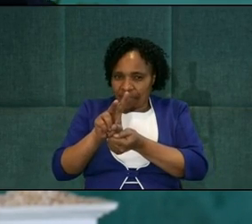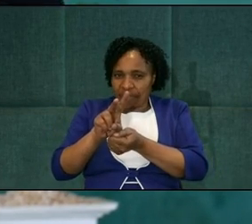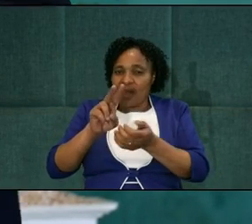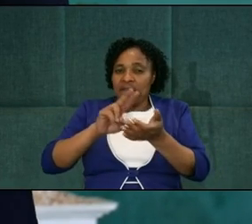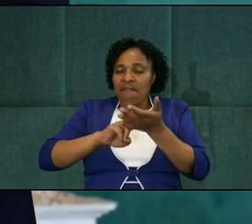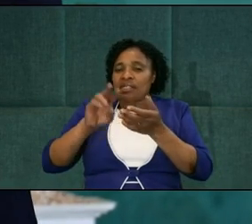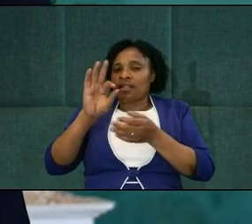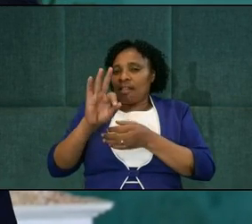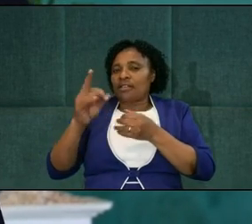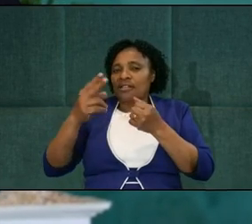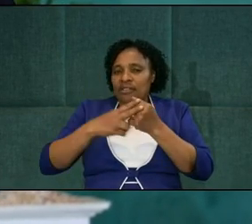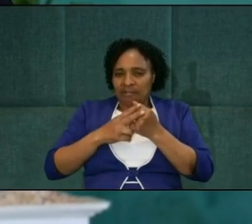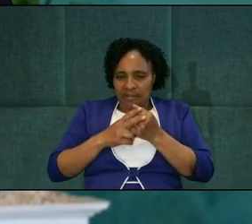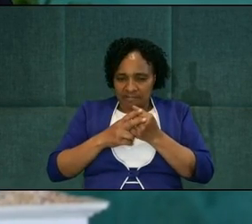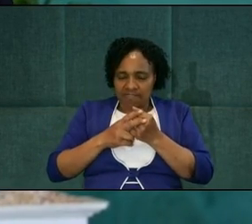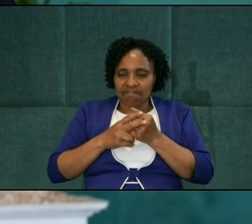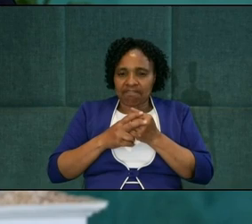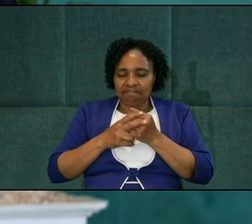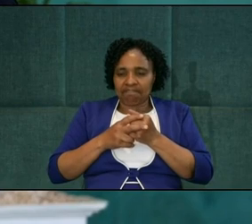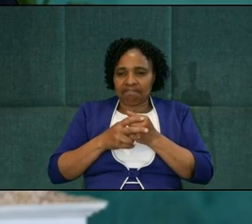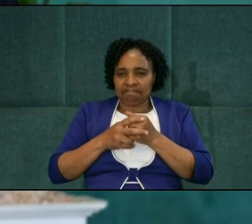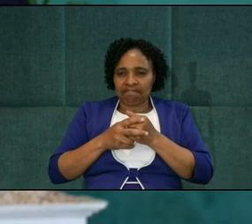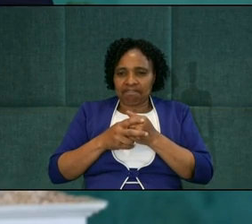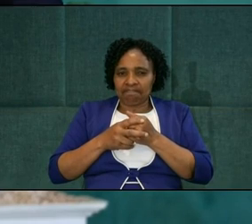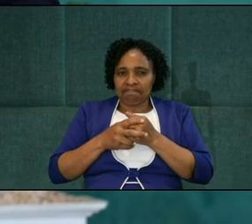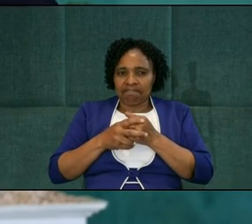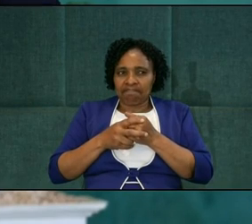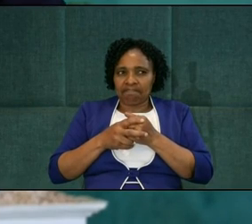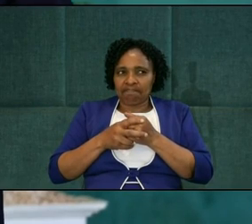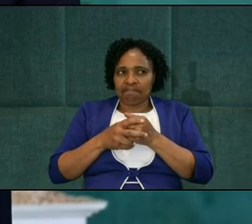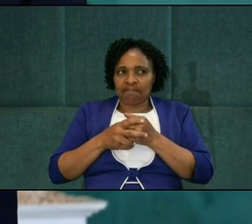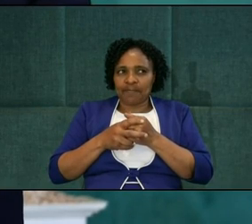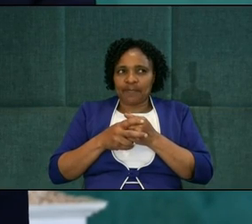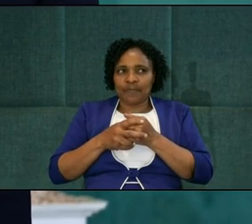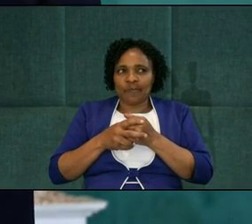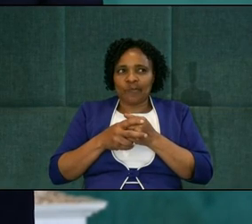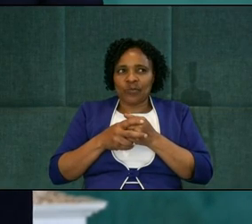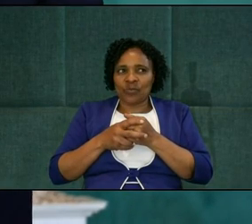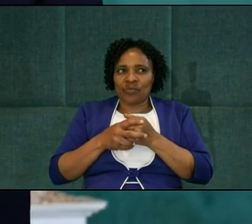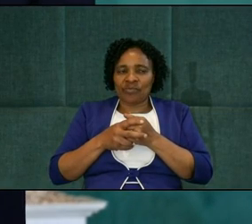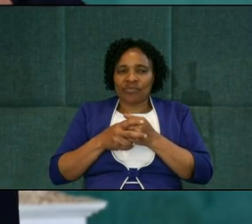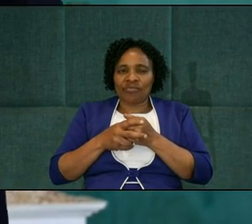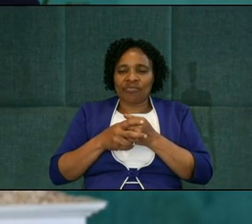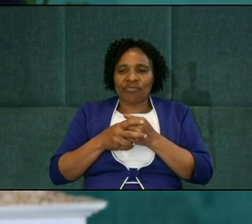verse 37. Exodus chapter 12. I'm in verse 37.